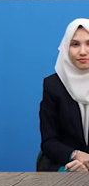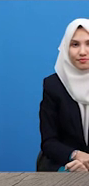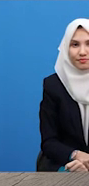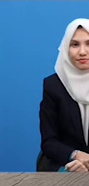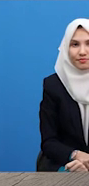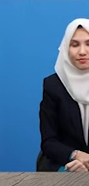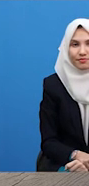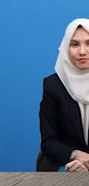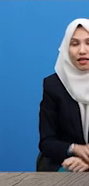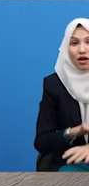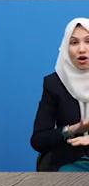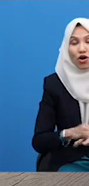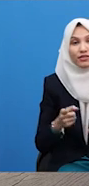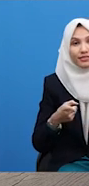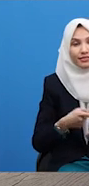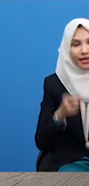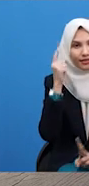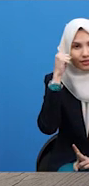On second thought,